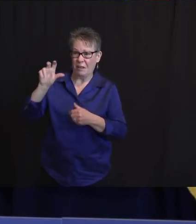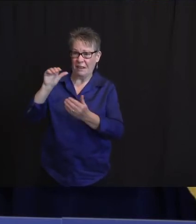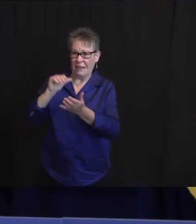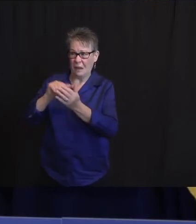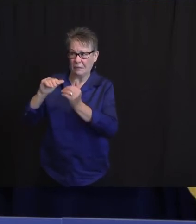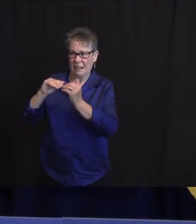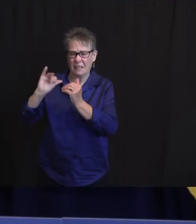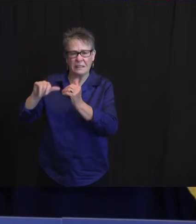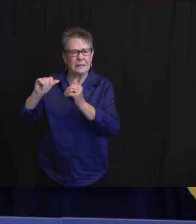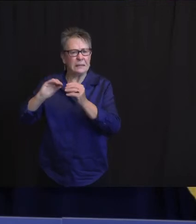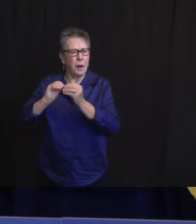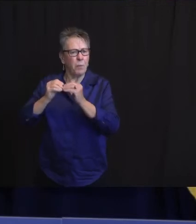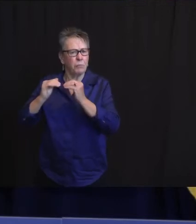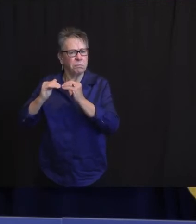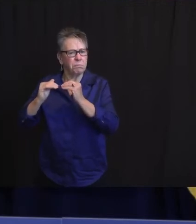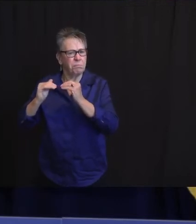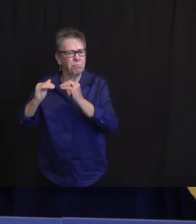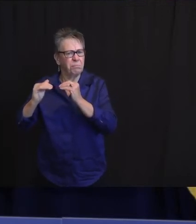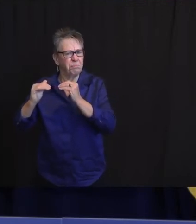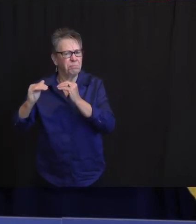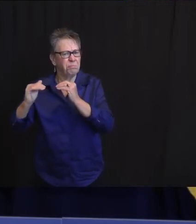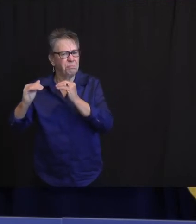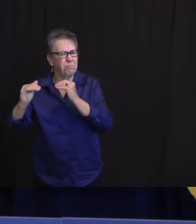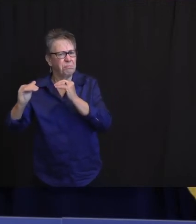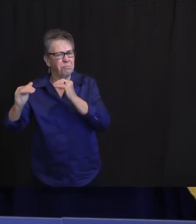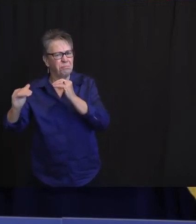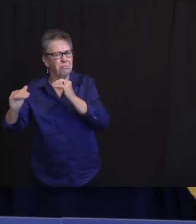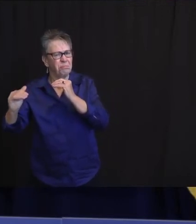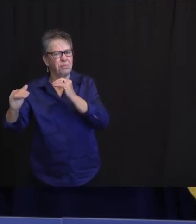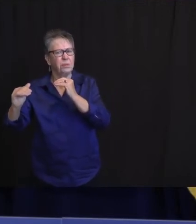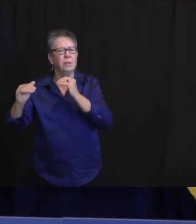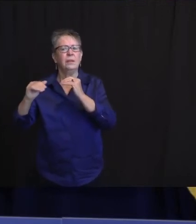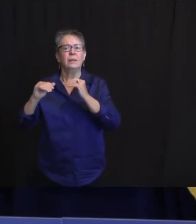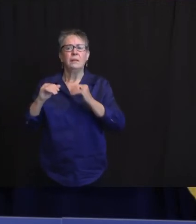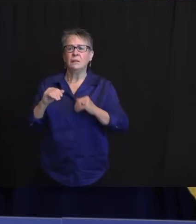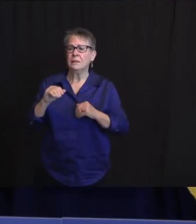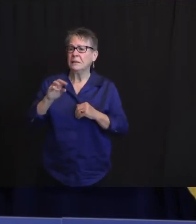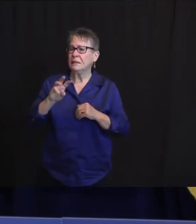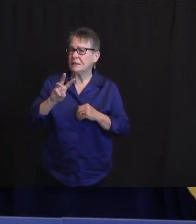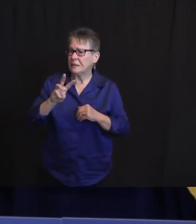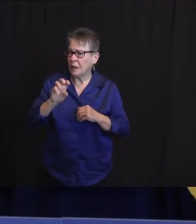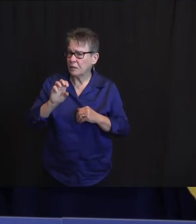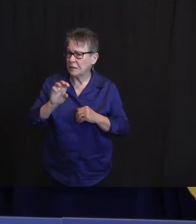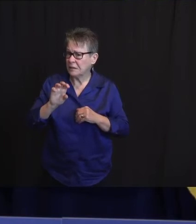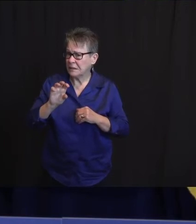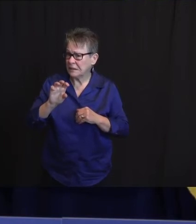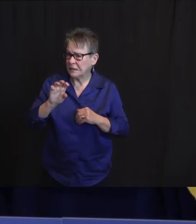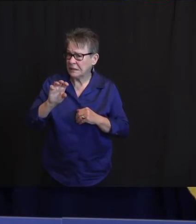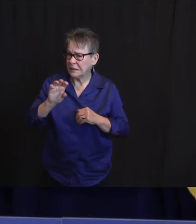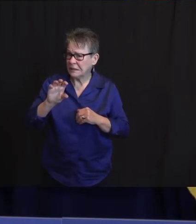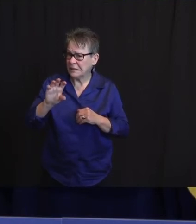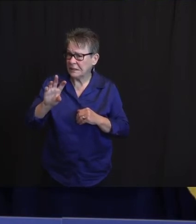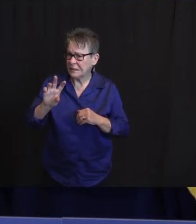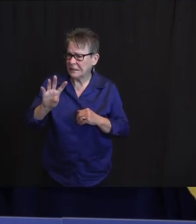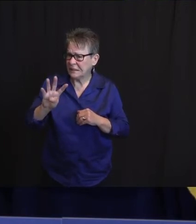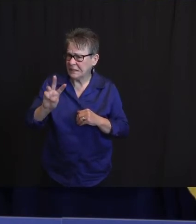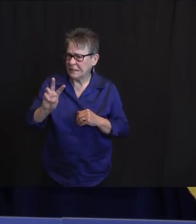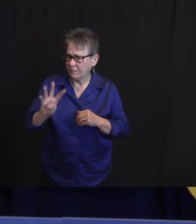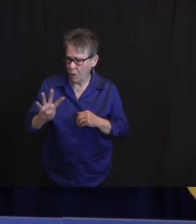stable over the last several weeks. There are 664 individuals in critical care, and 71%